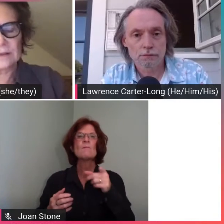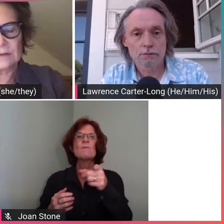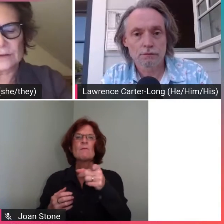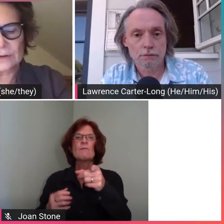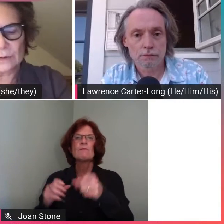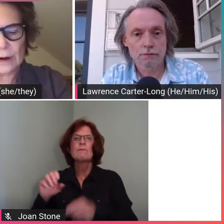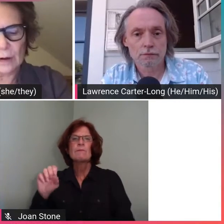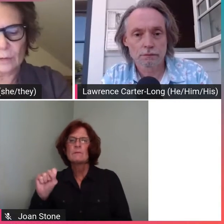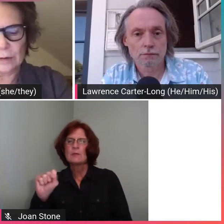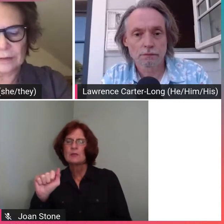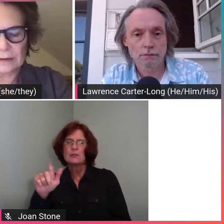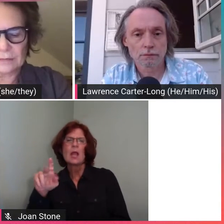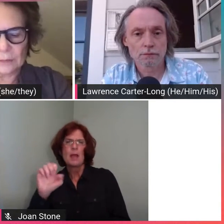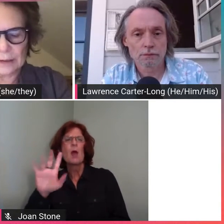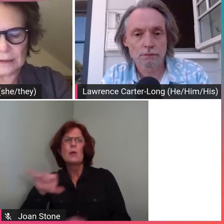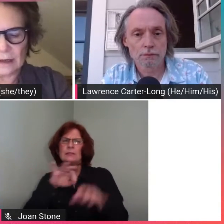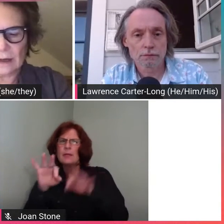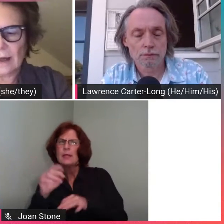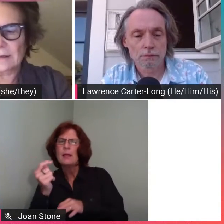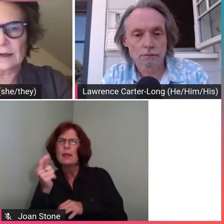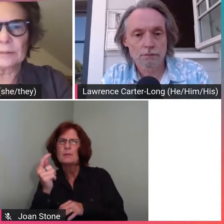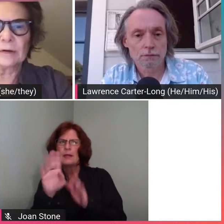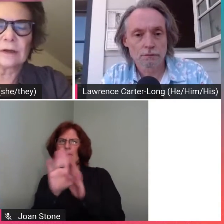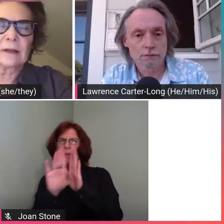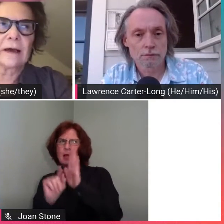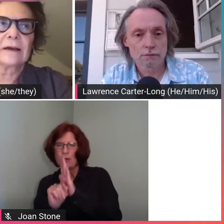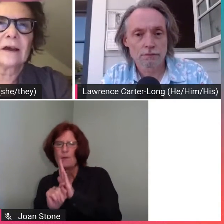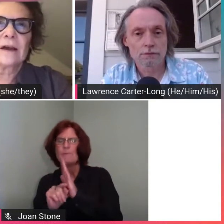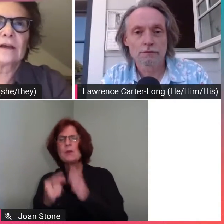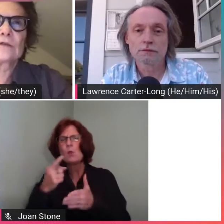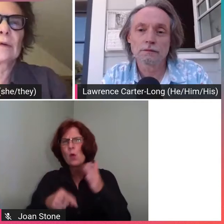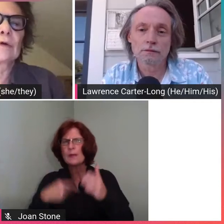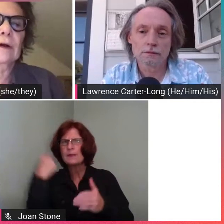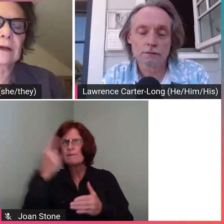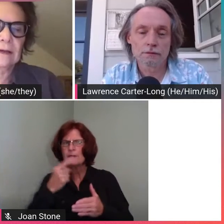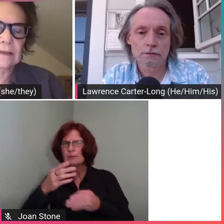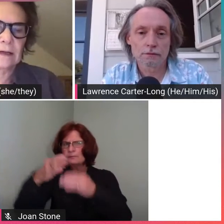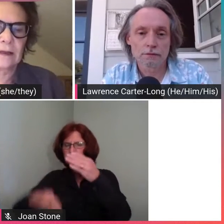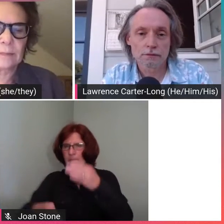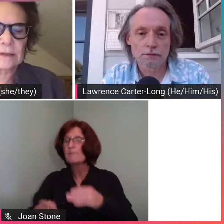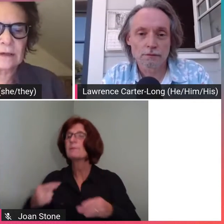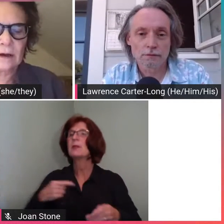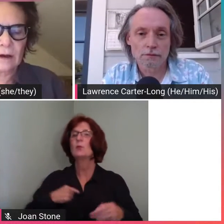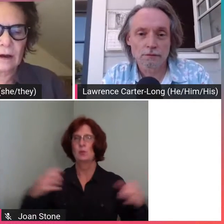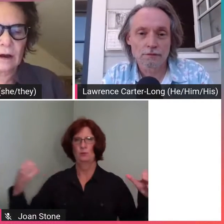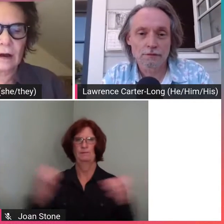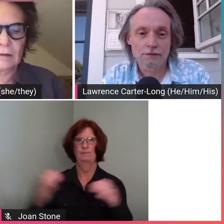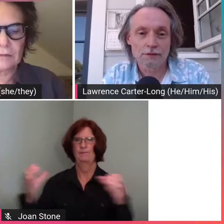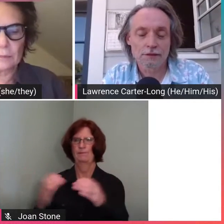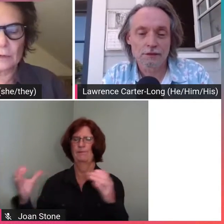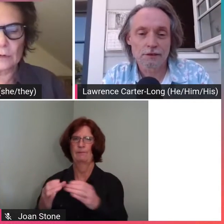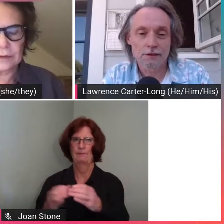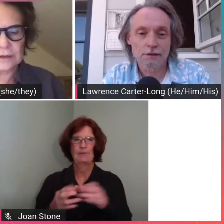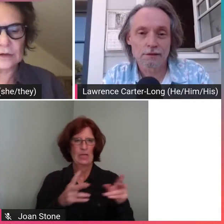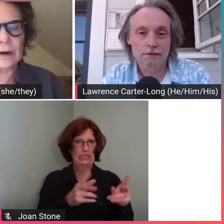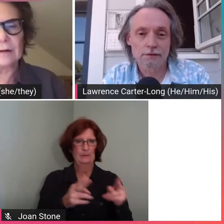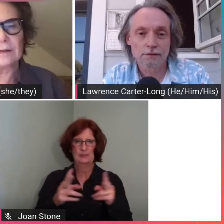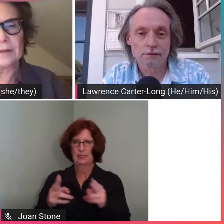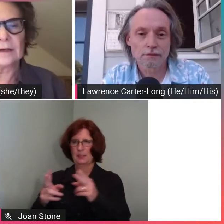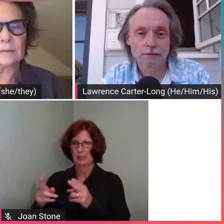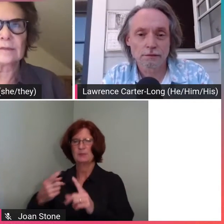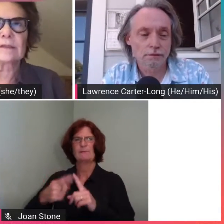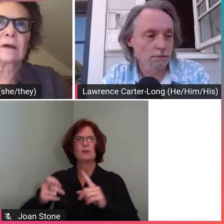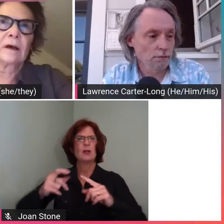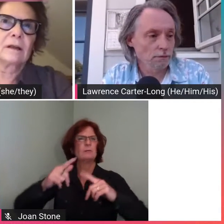it feeds into what the film ended up looking like, is we would organize clips of movies